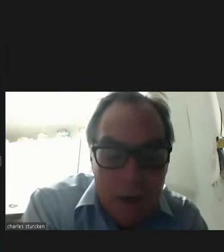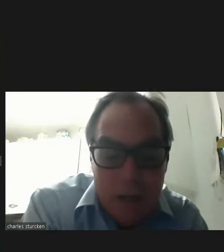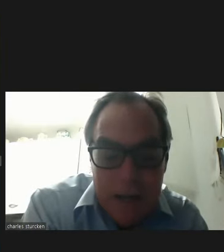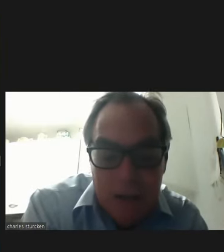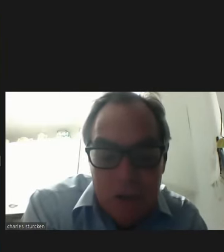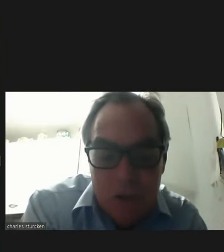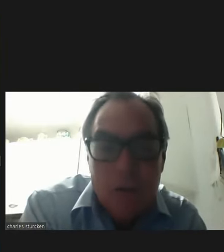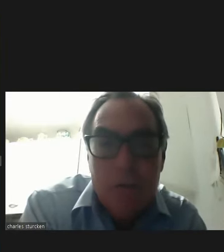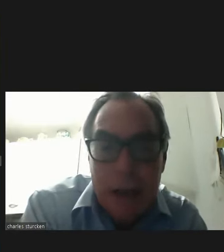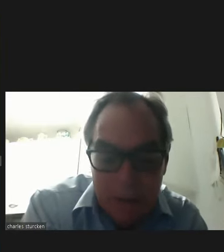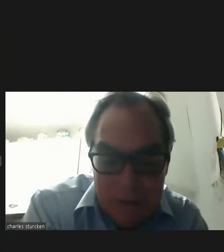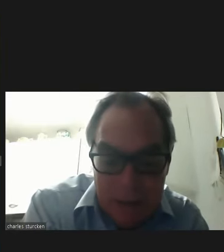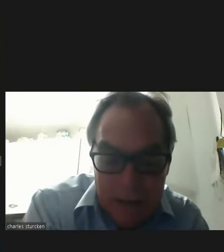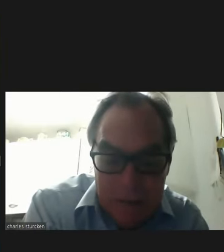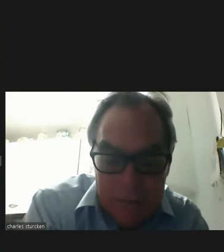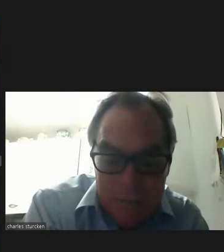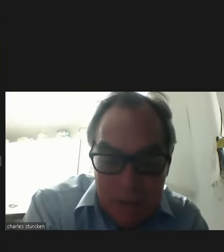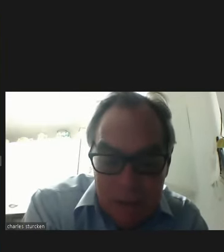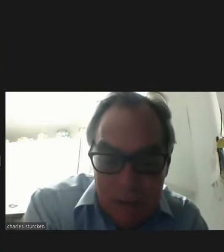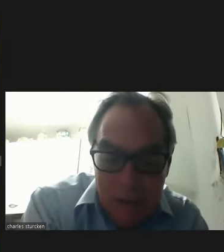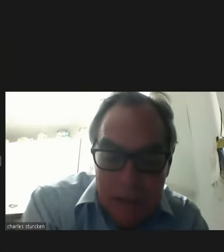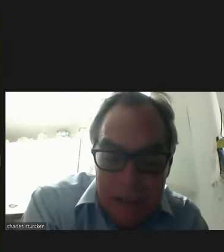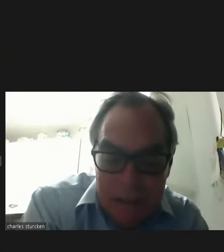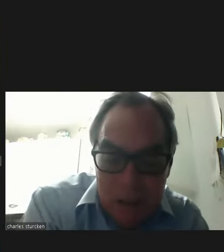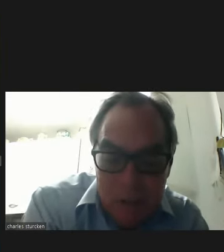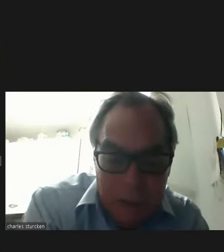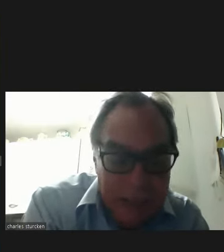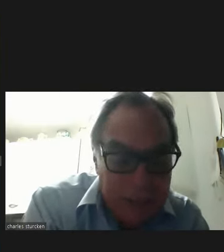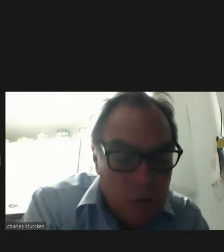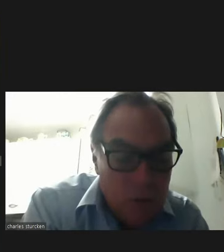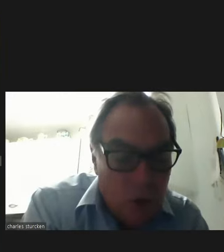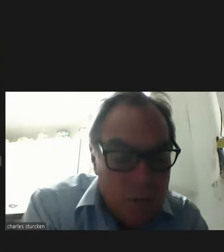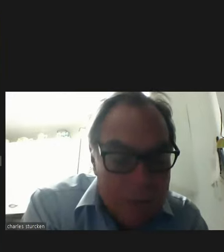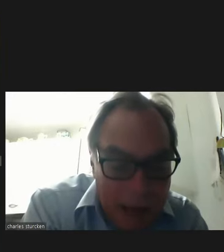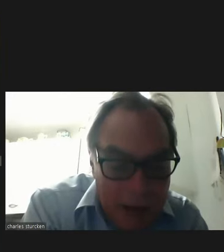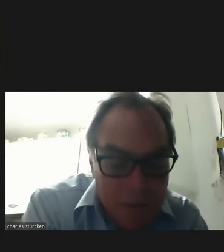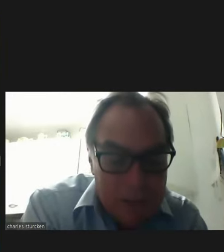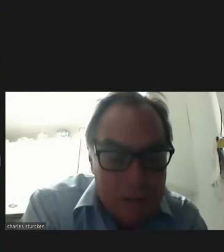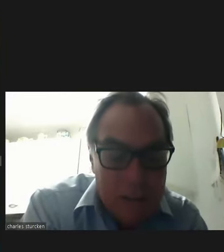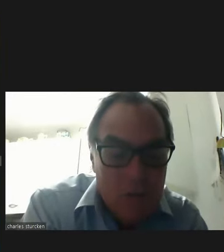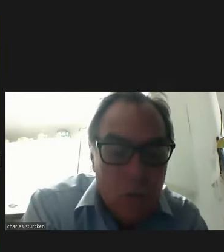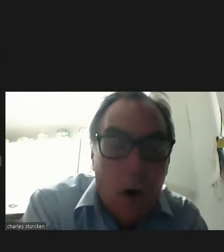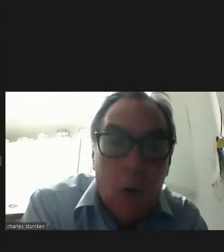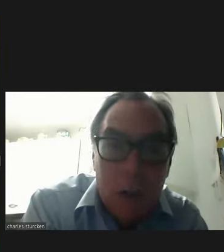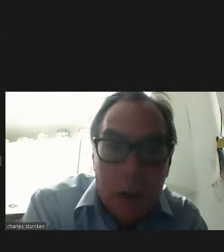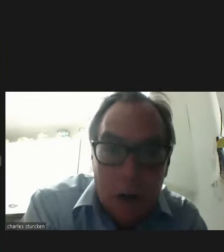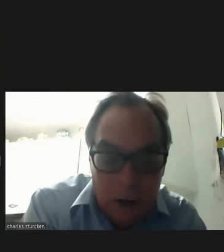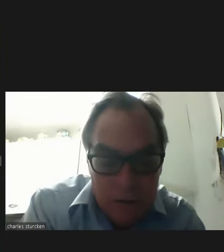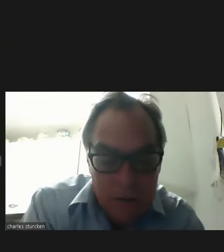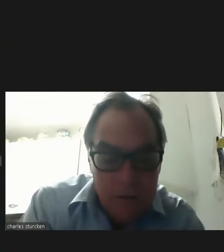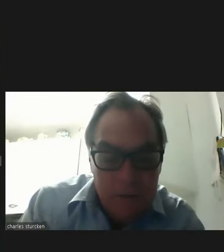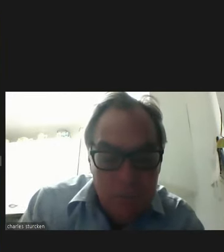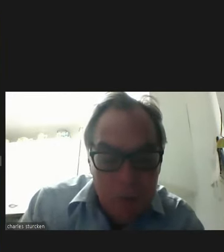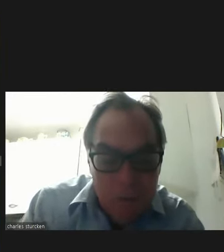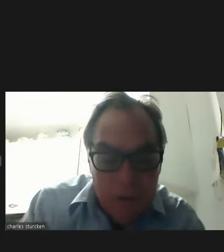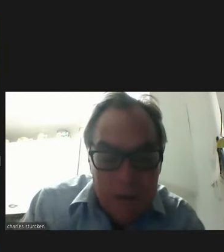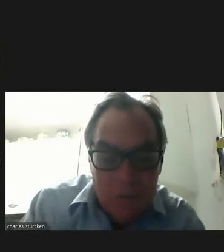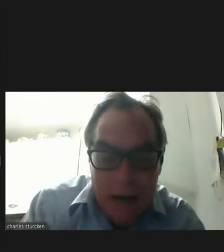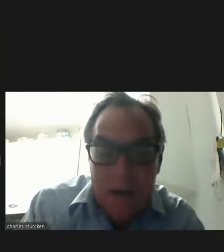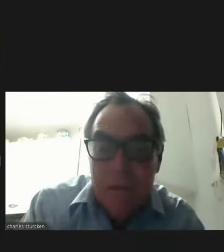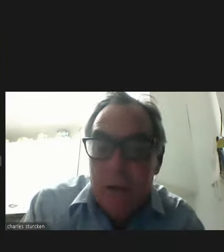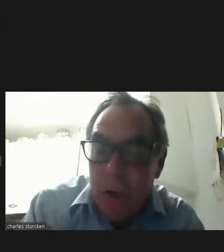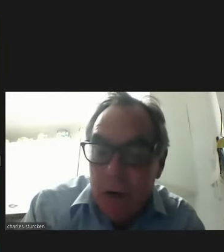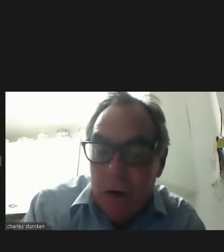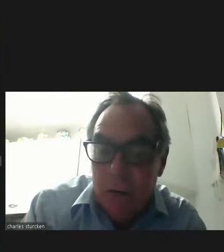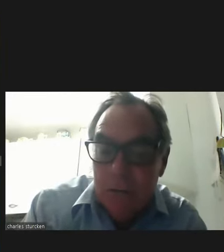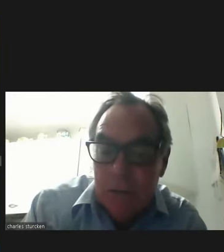This rationale is just as valid today in this plan to charge Manhattan residents who own a car for moving